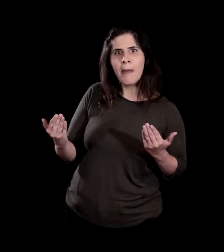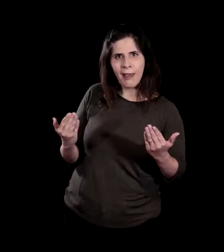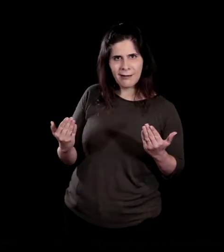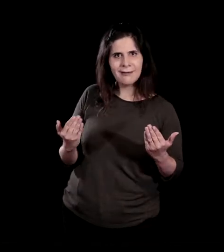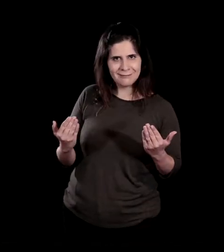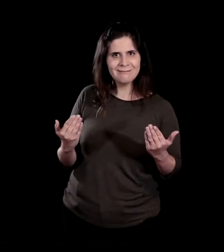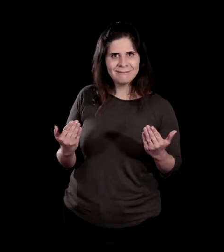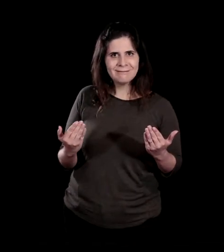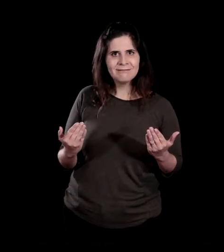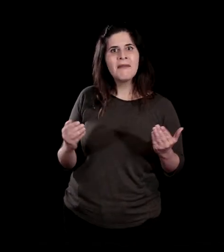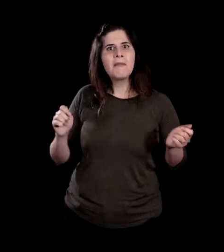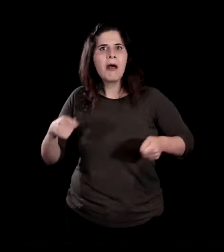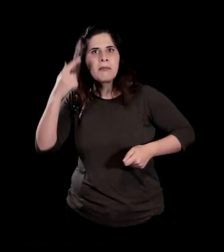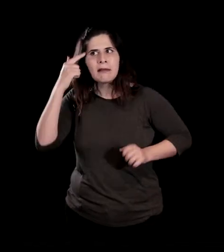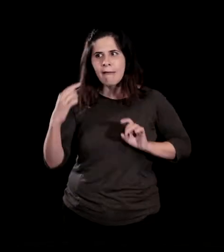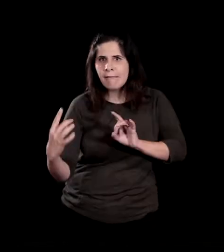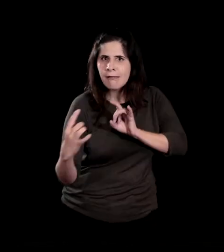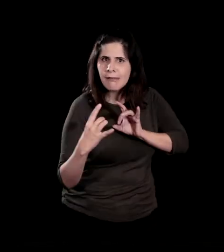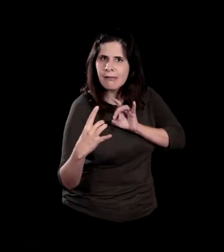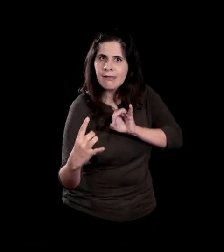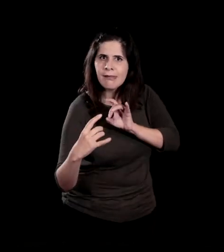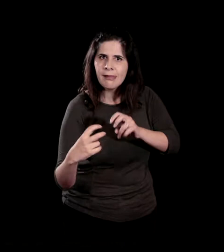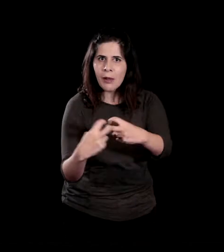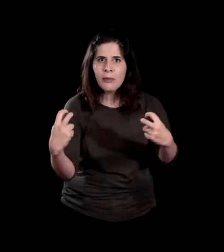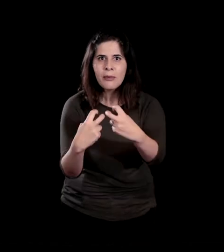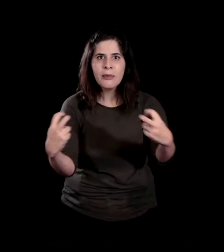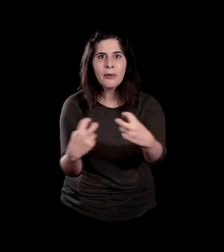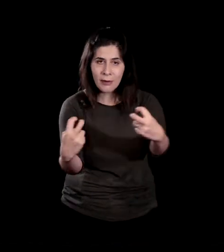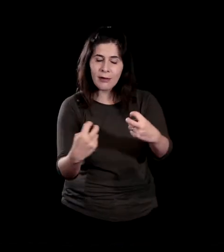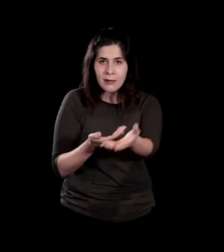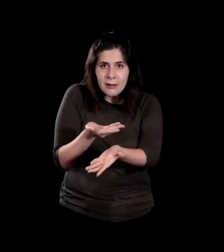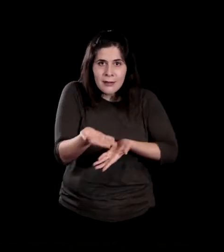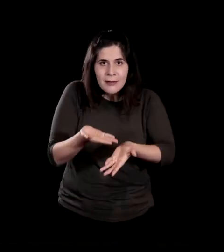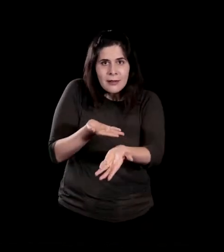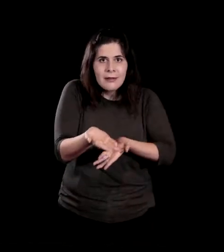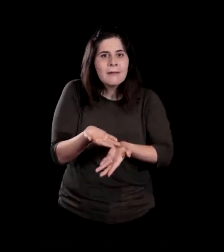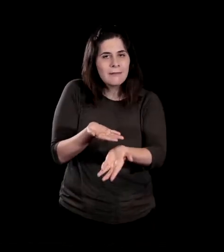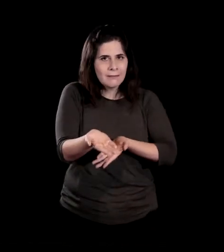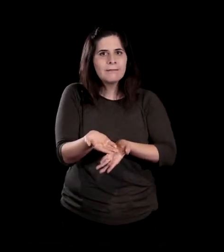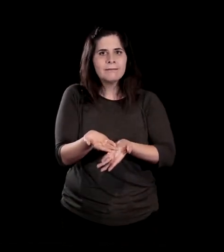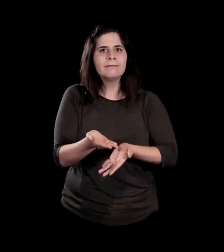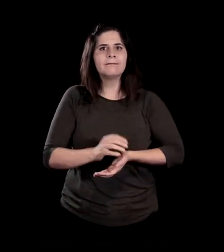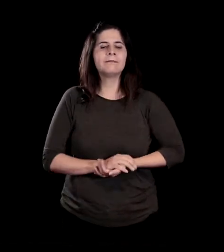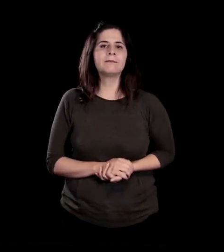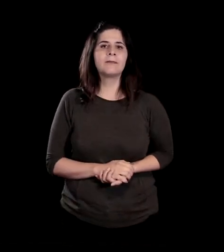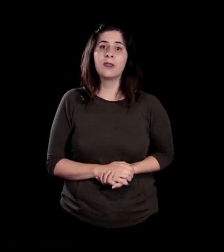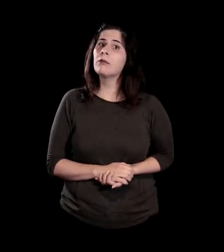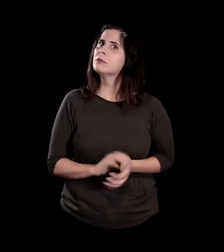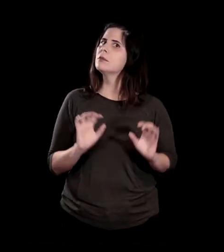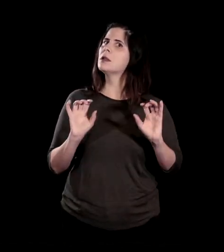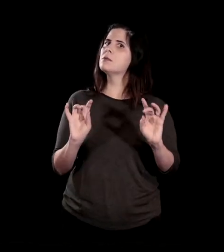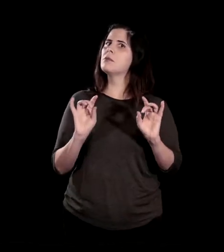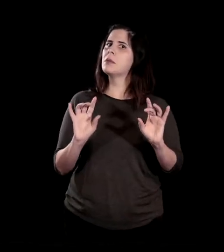what I receive. And I can make a difference and play a feedback and put the audience in the middle of this feedback. So